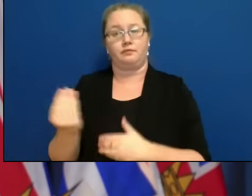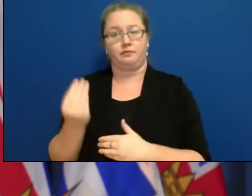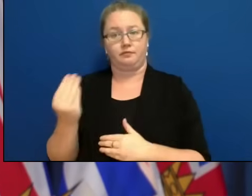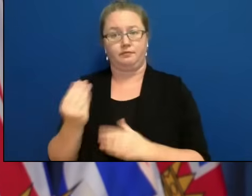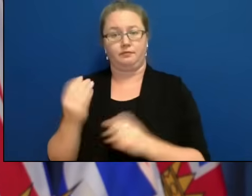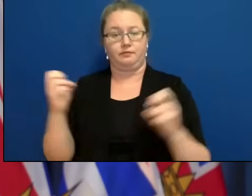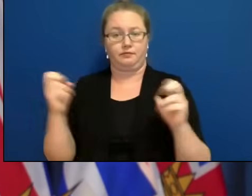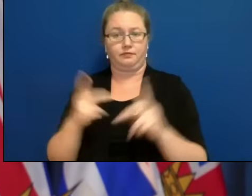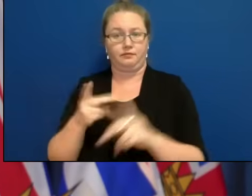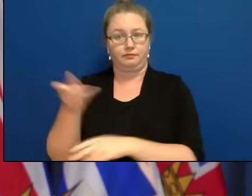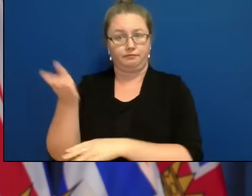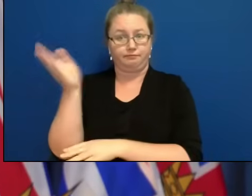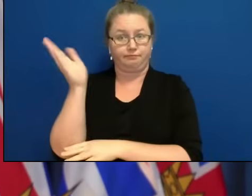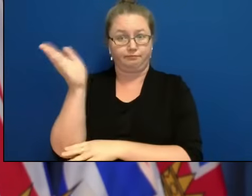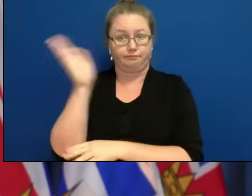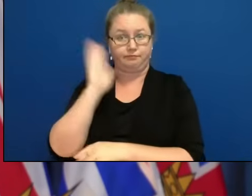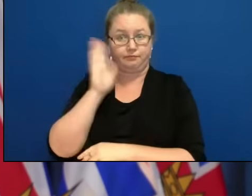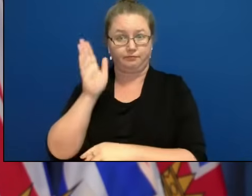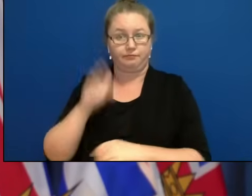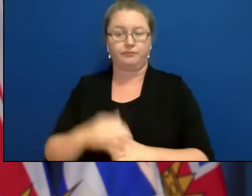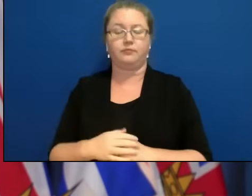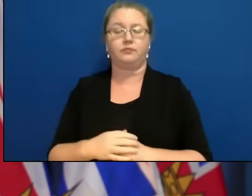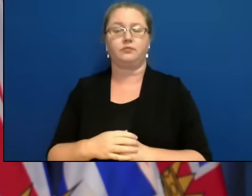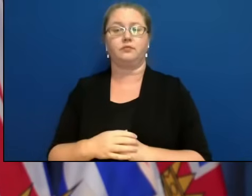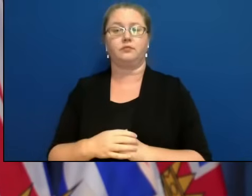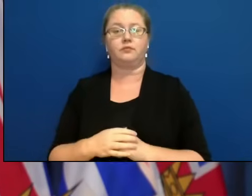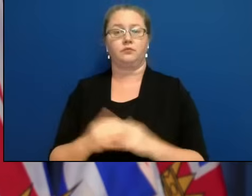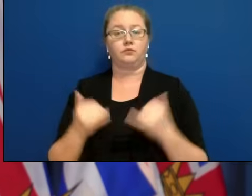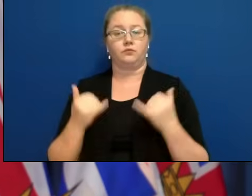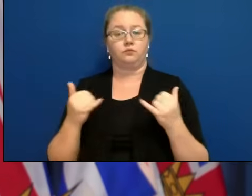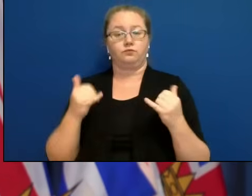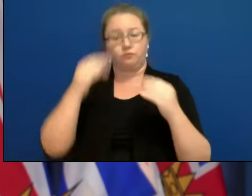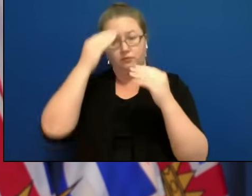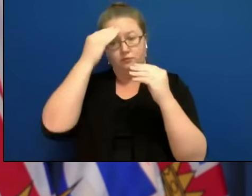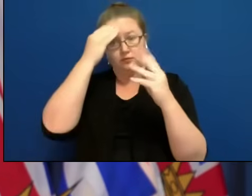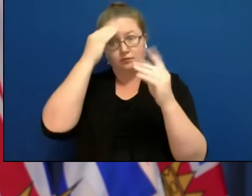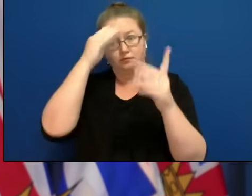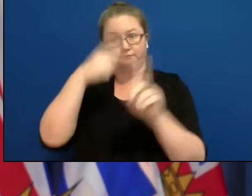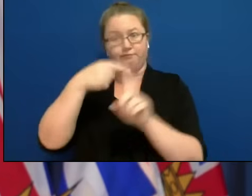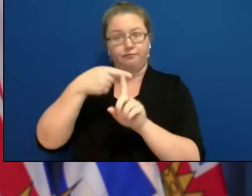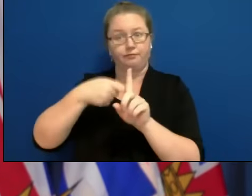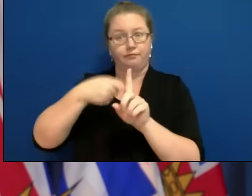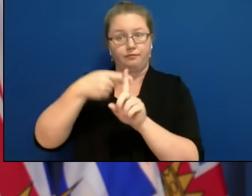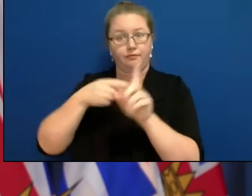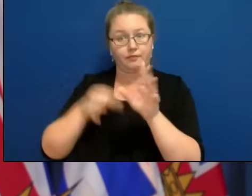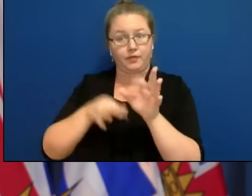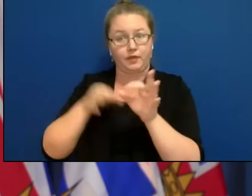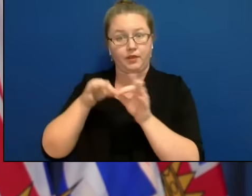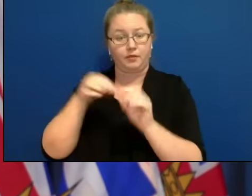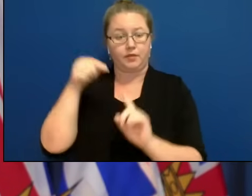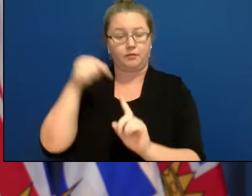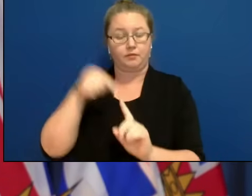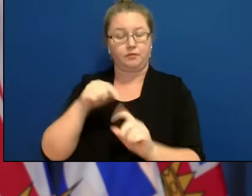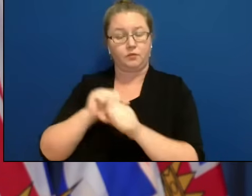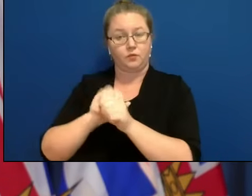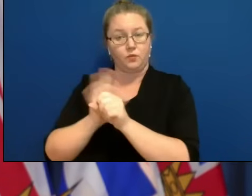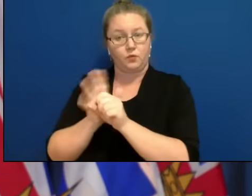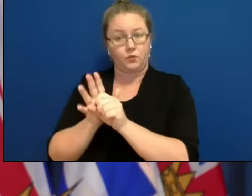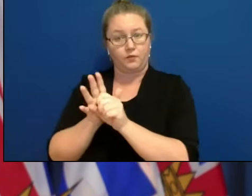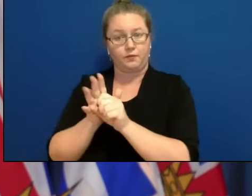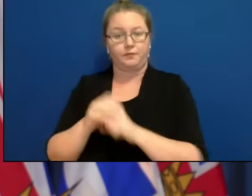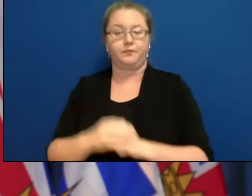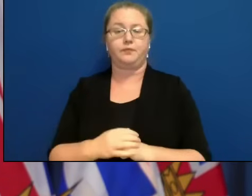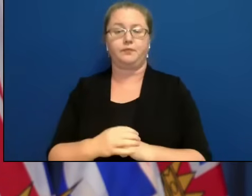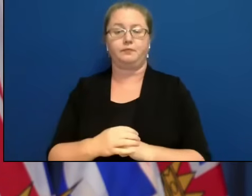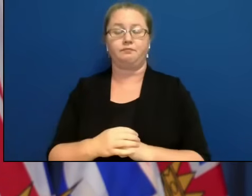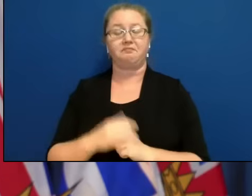on Monday for the next briefing. Today's briefing presents information on our monthly update on COVID-19, and so